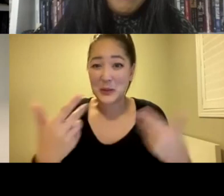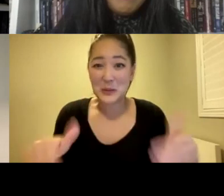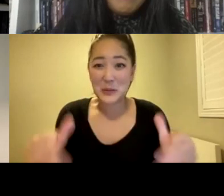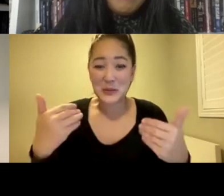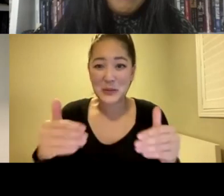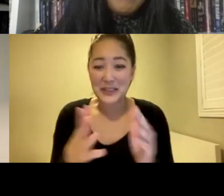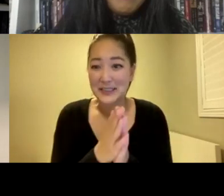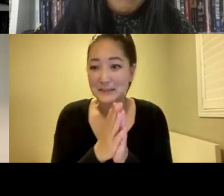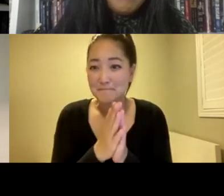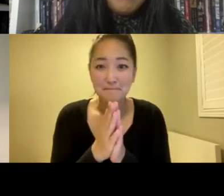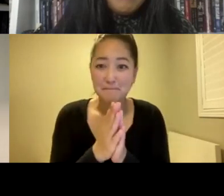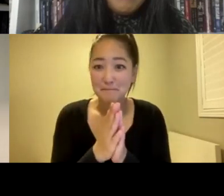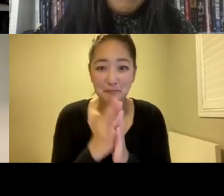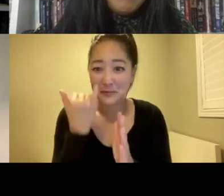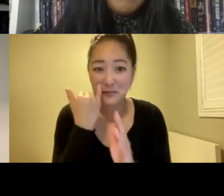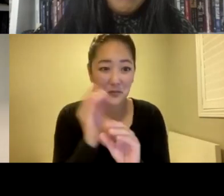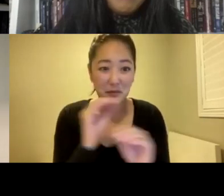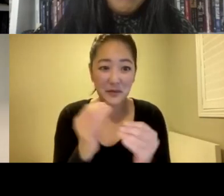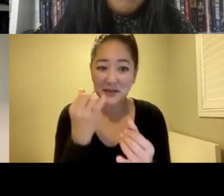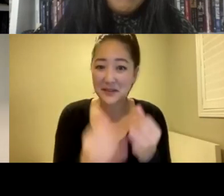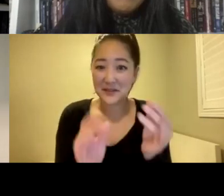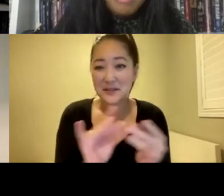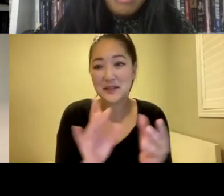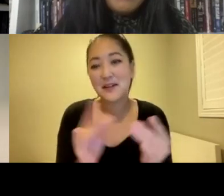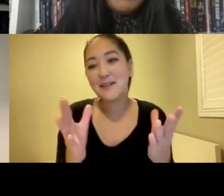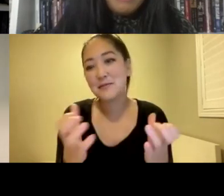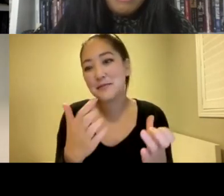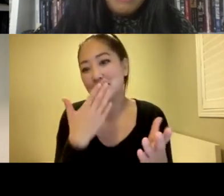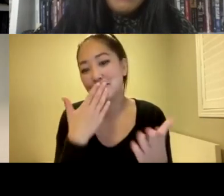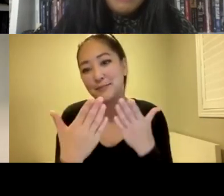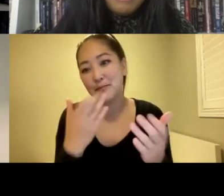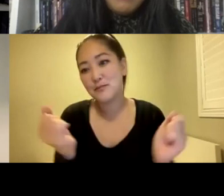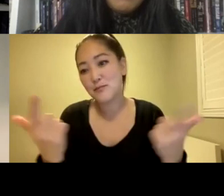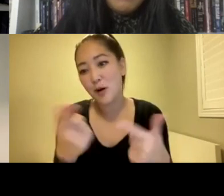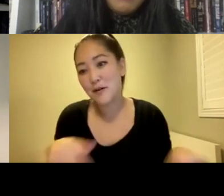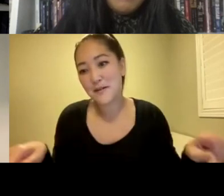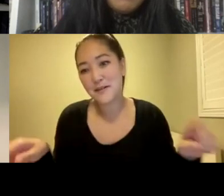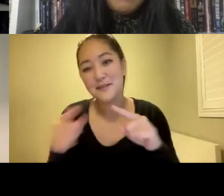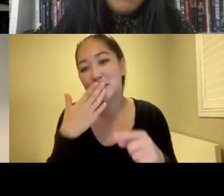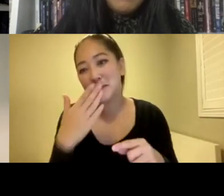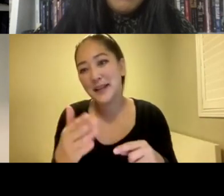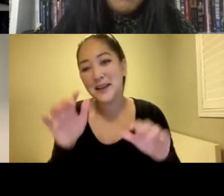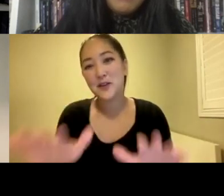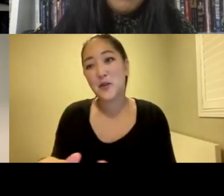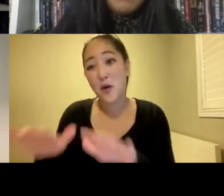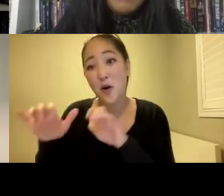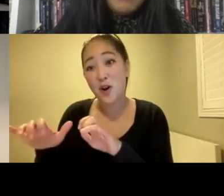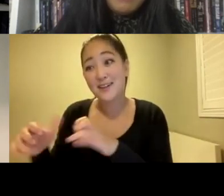If there's no final comments, I just want to thank you all, and thanks to the audience for the great